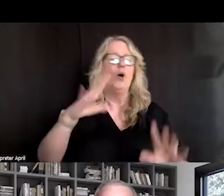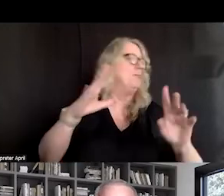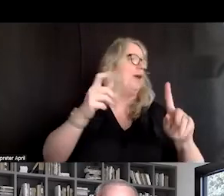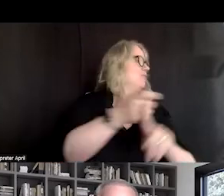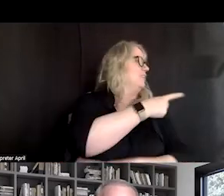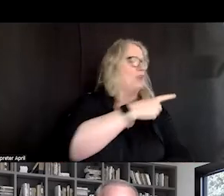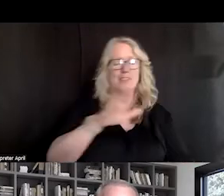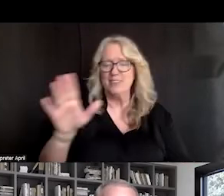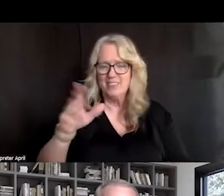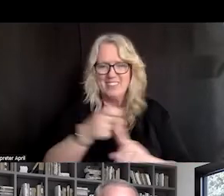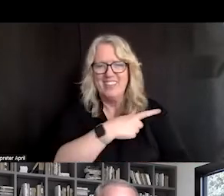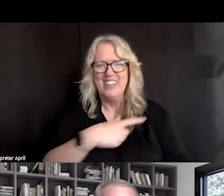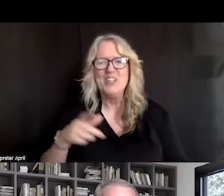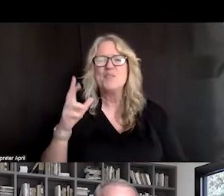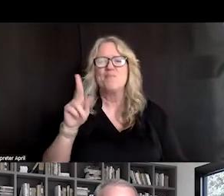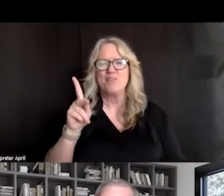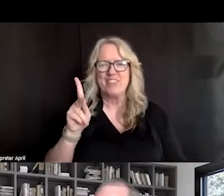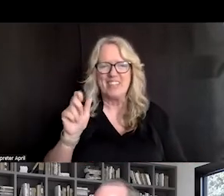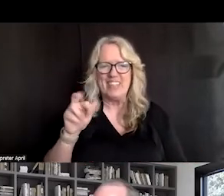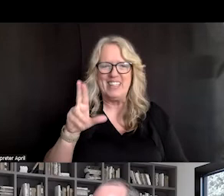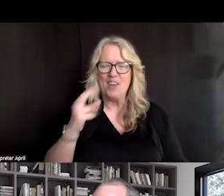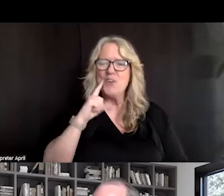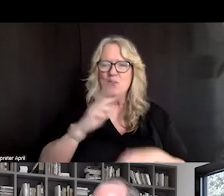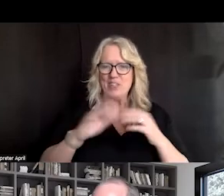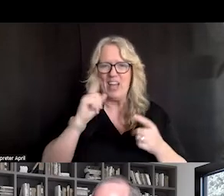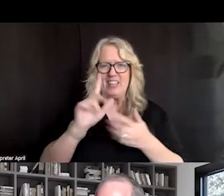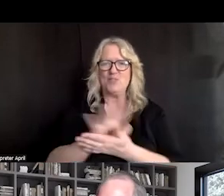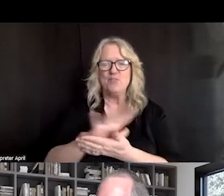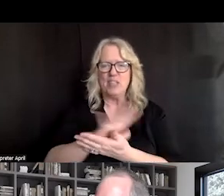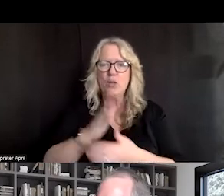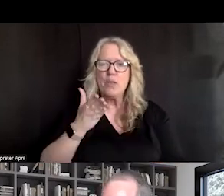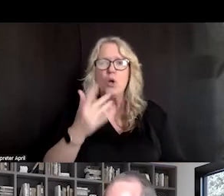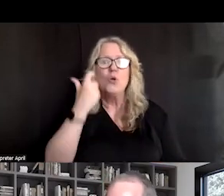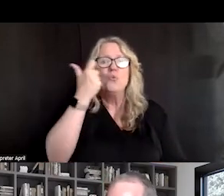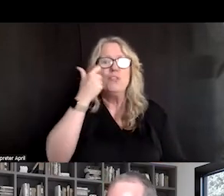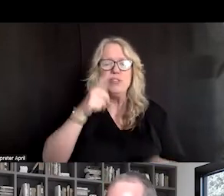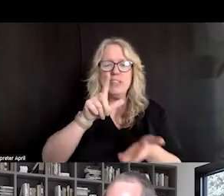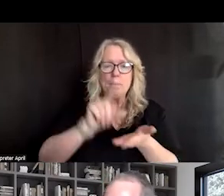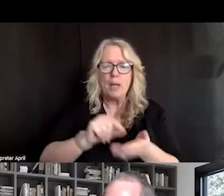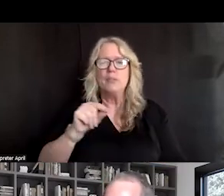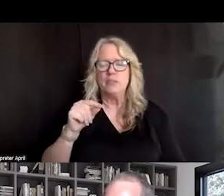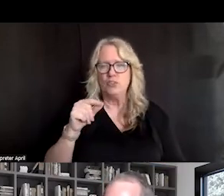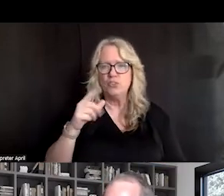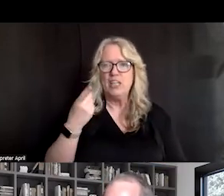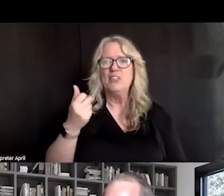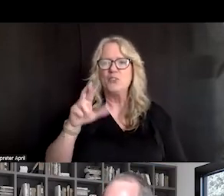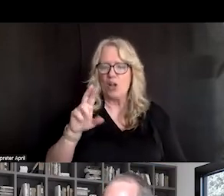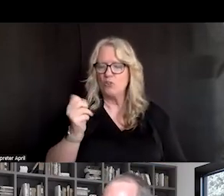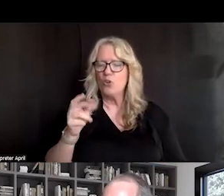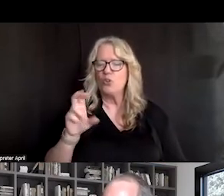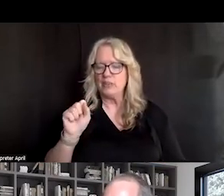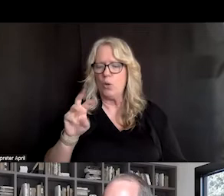right, we've had Kevin Berthia's video out there. We just published Dr. Ursula Whiteside's